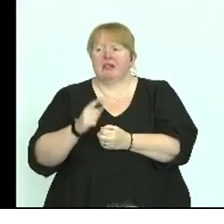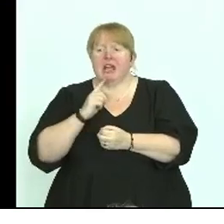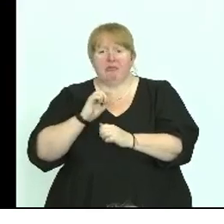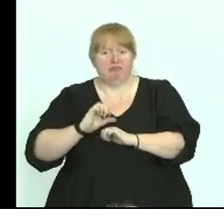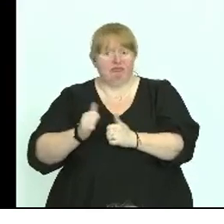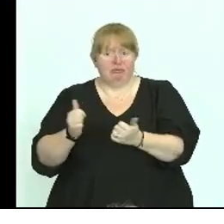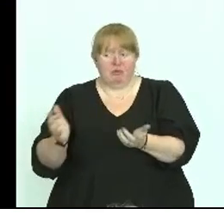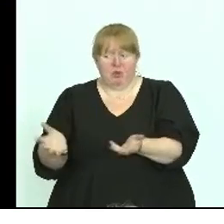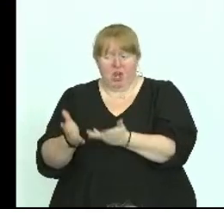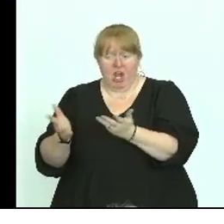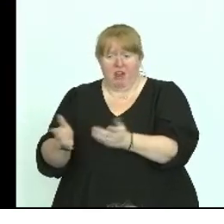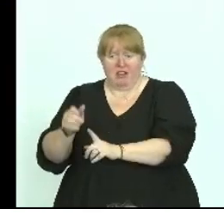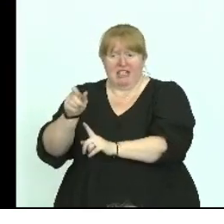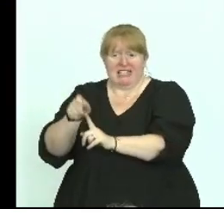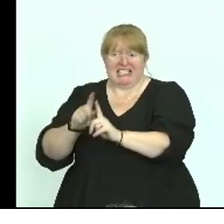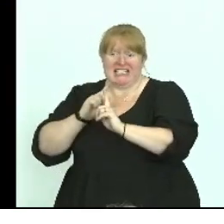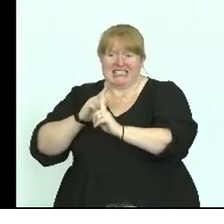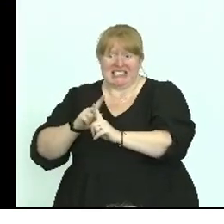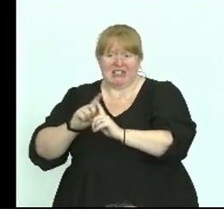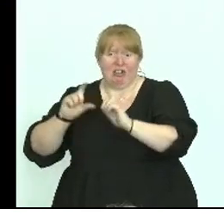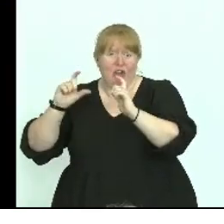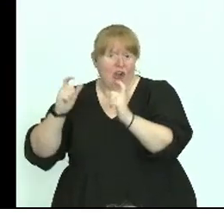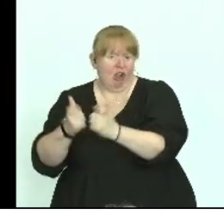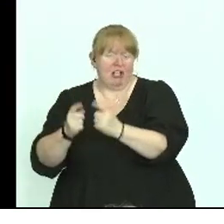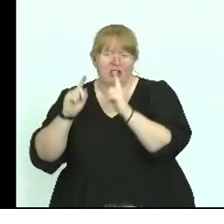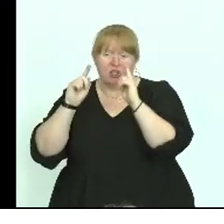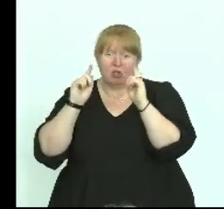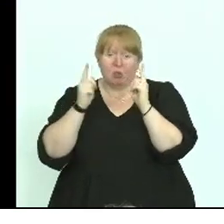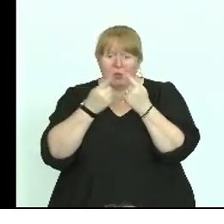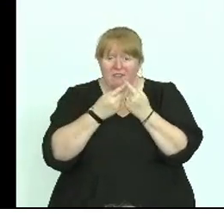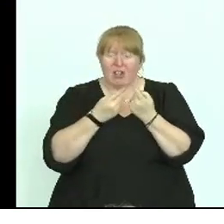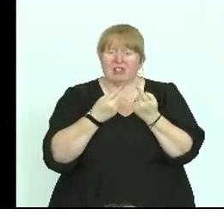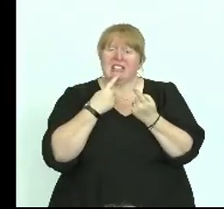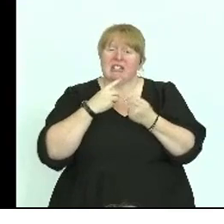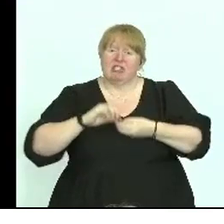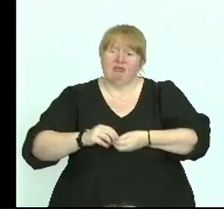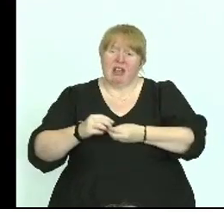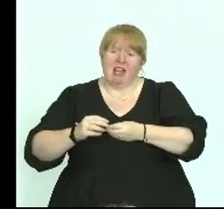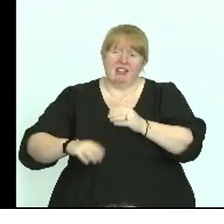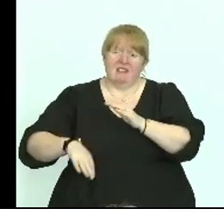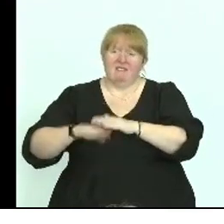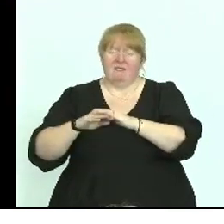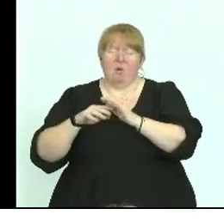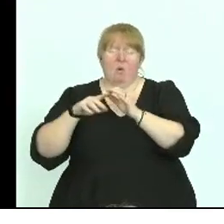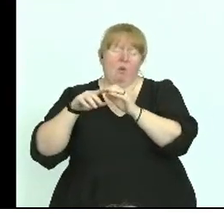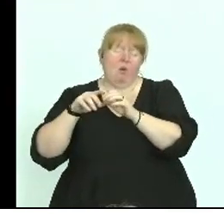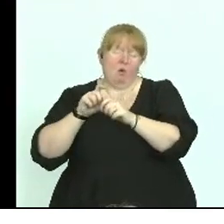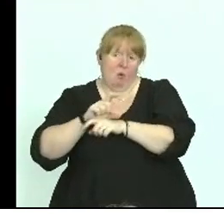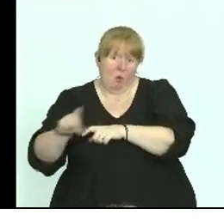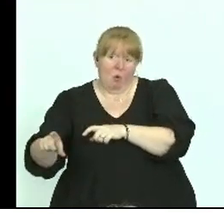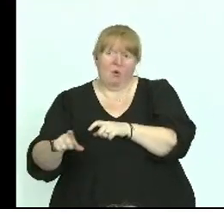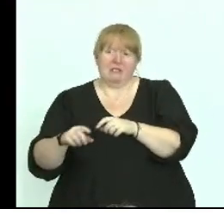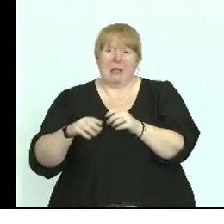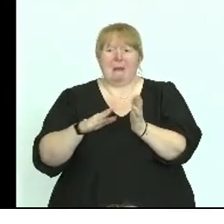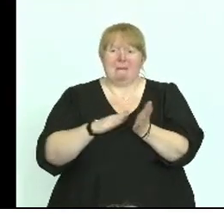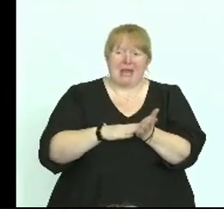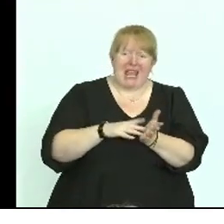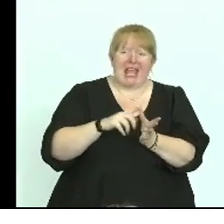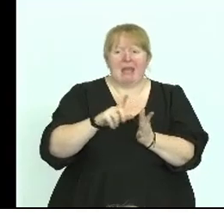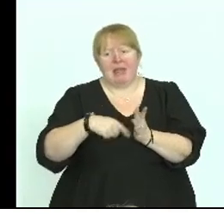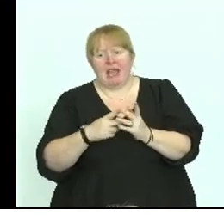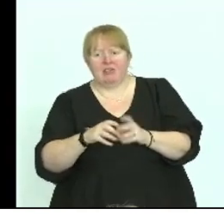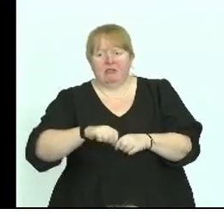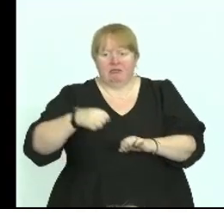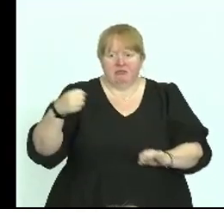encourage a faculty member or college or university to create a whole course on this, or a major or a minor, but that takes some